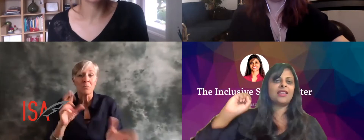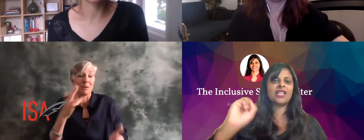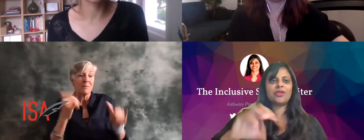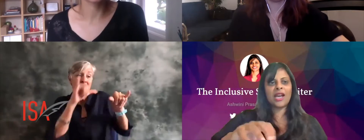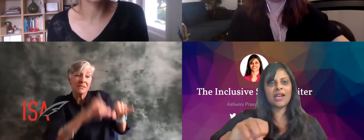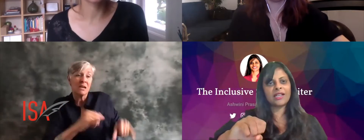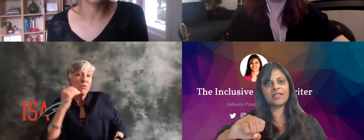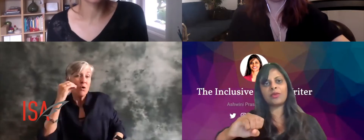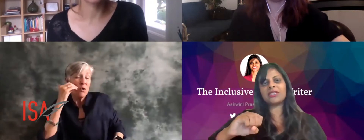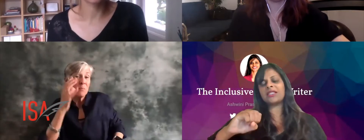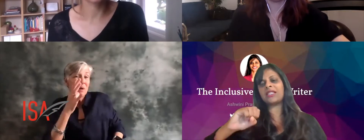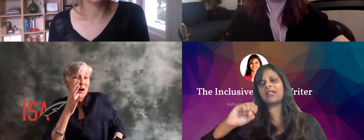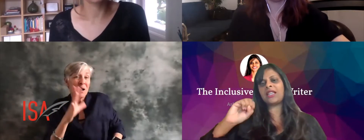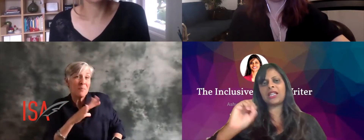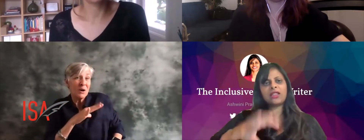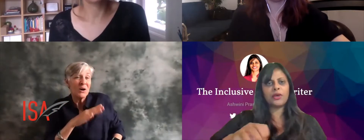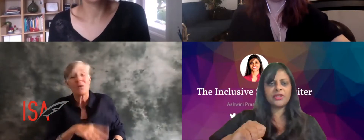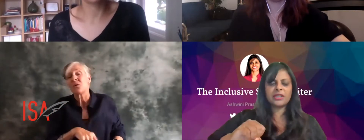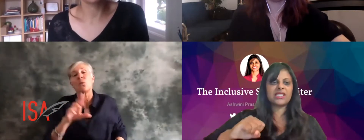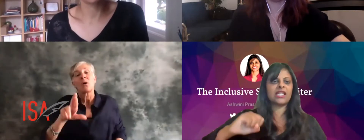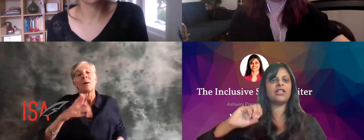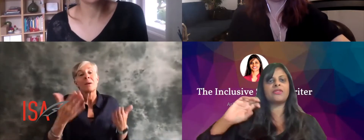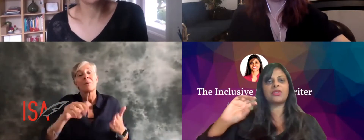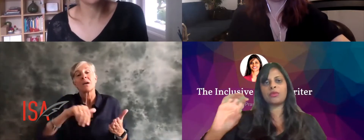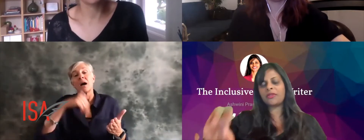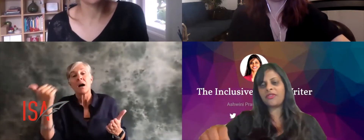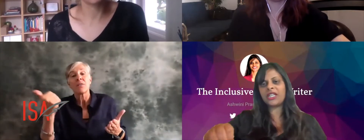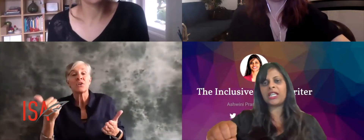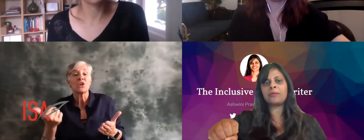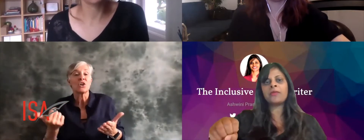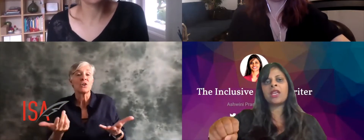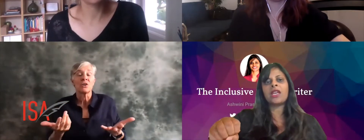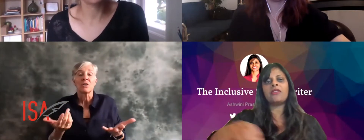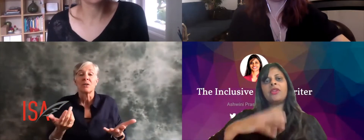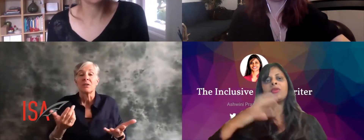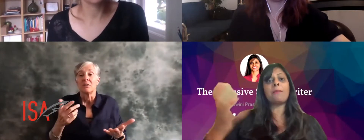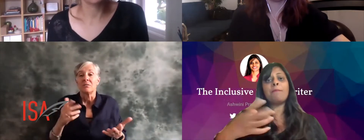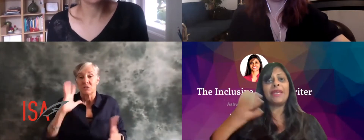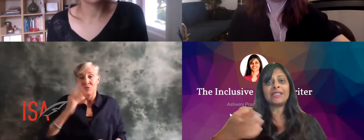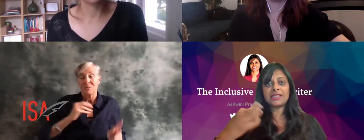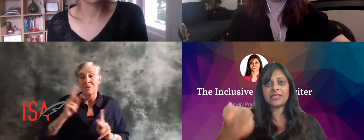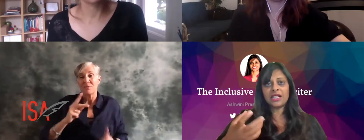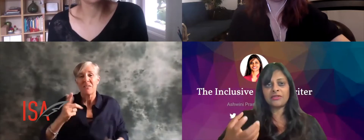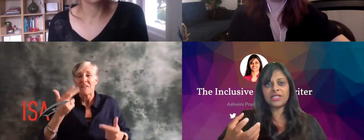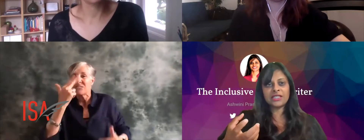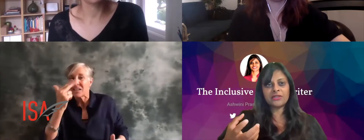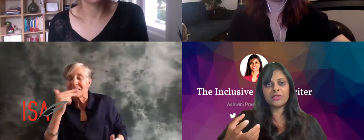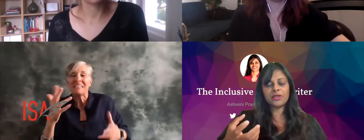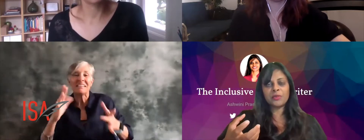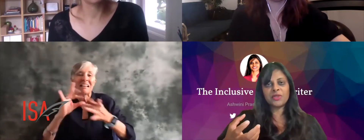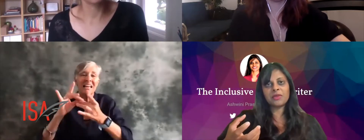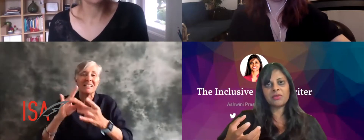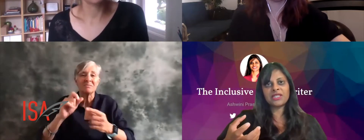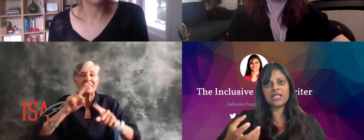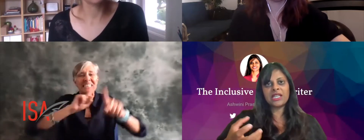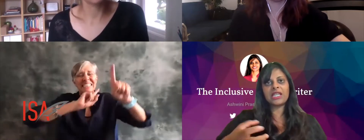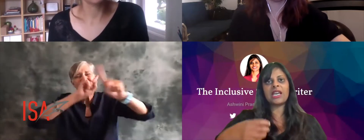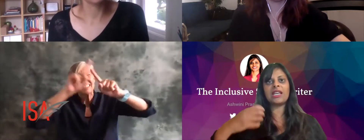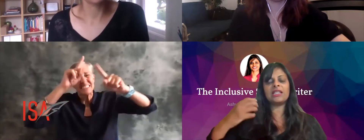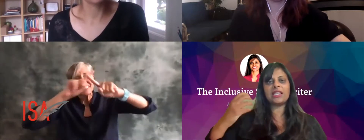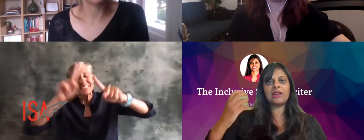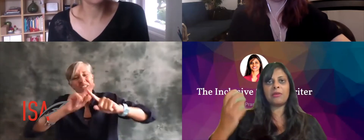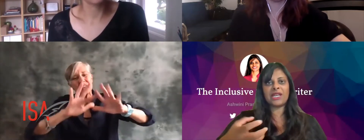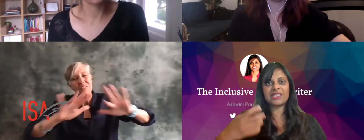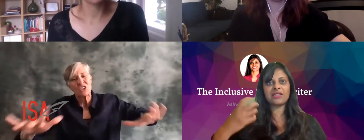moms, and then you had the ones that didn't loathe themselves or were funny, if there was a mix of these different groups that we were